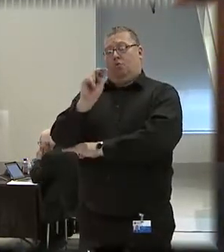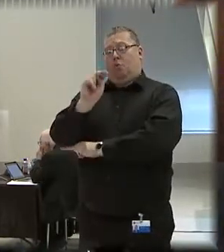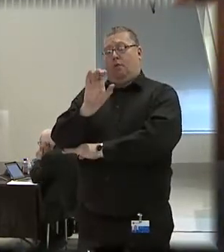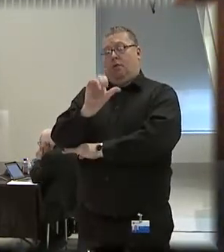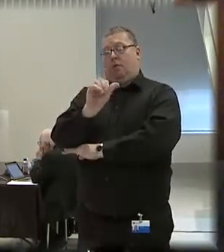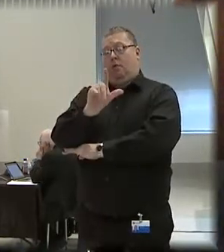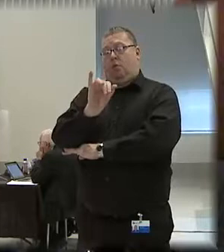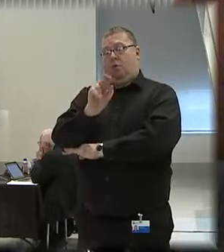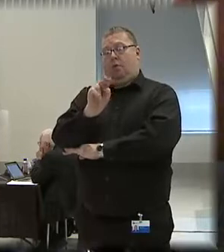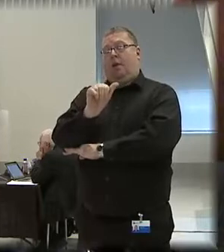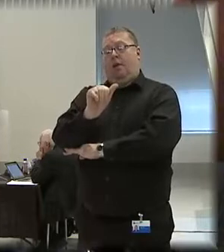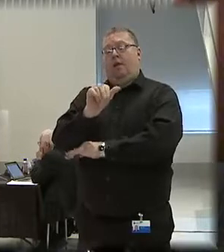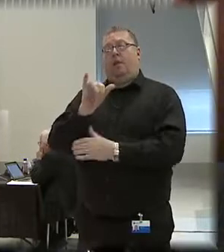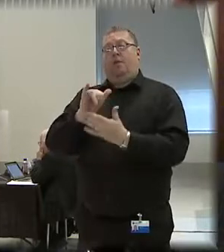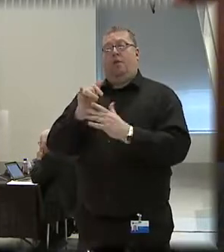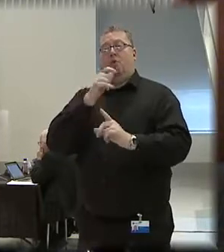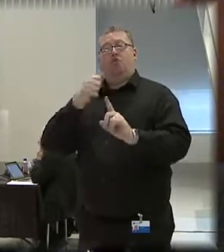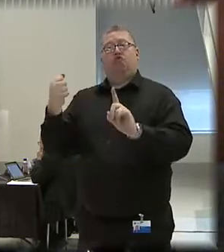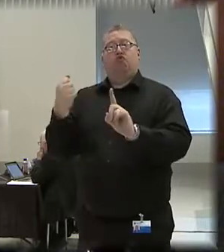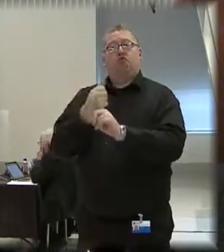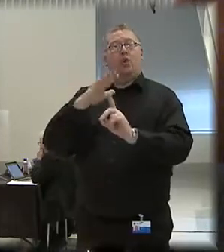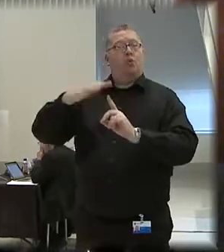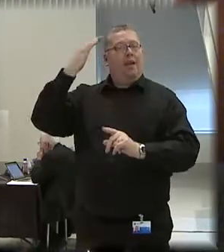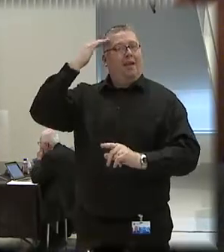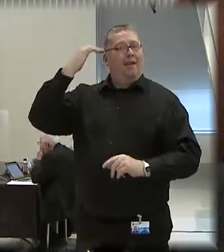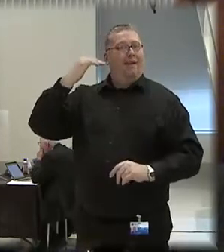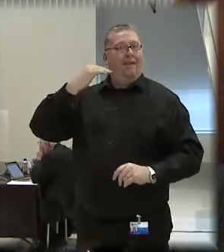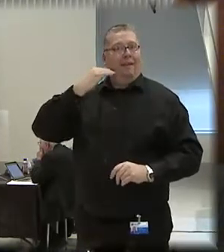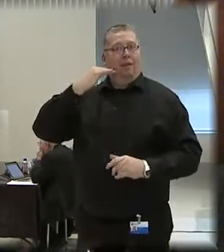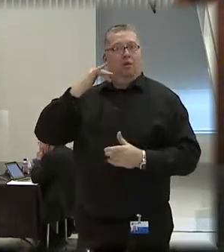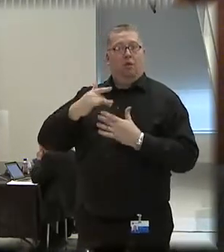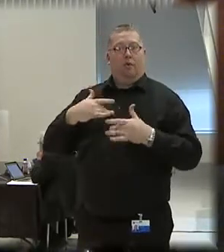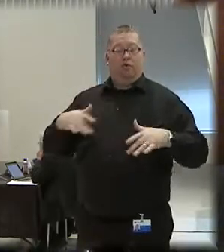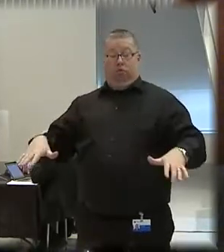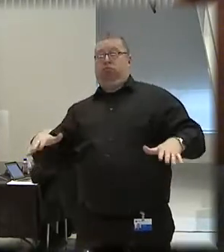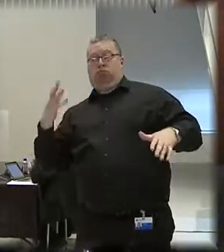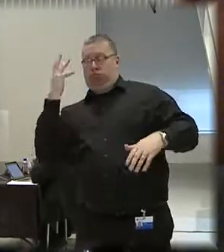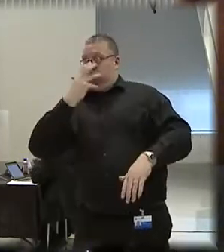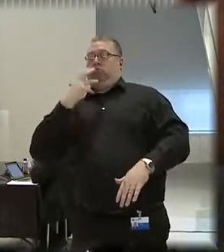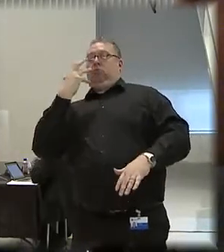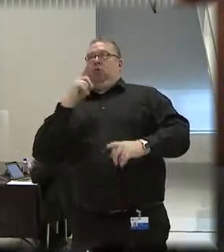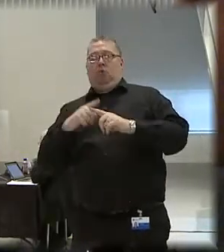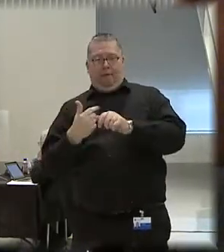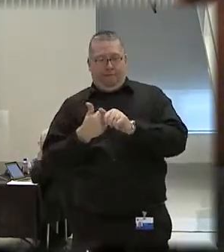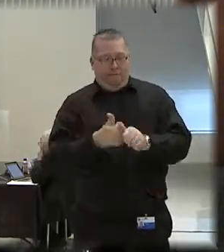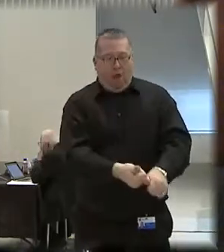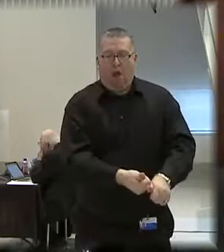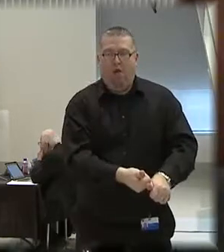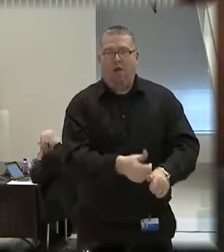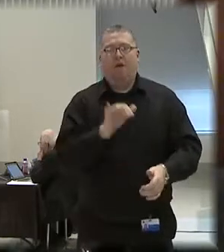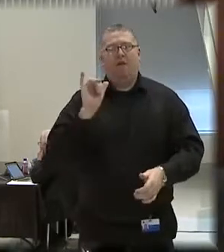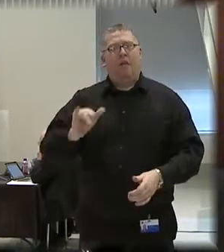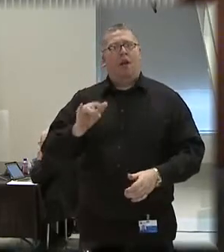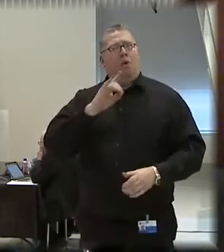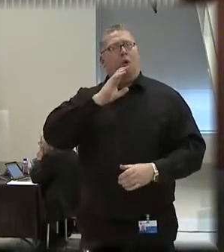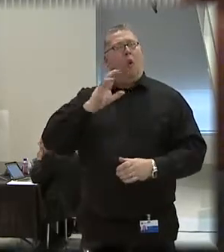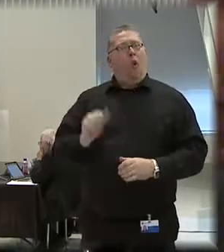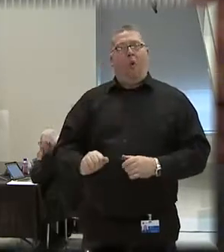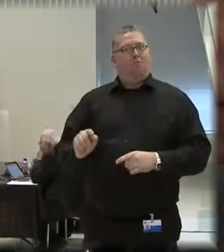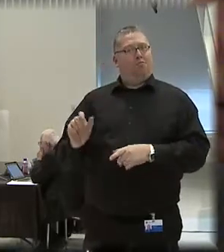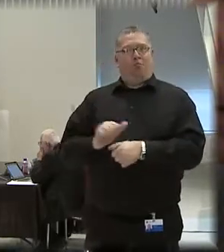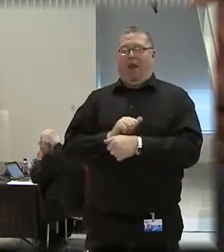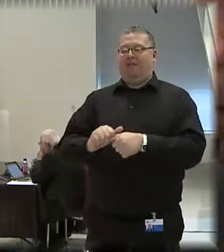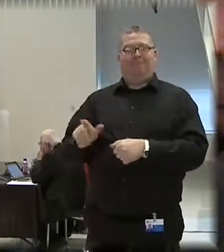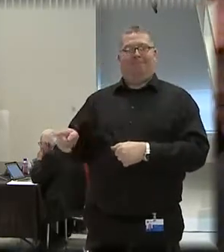which is a strike to the head. To stun an individual to gain compliance is old. it's